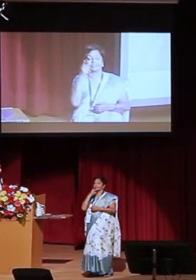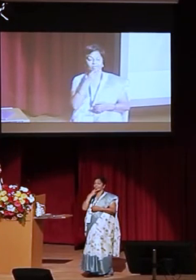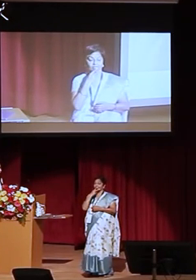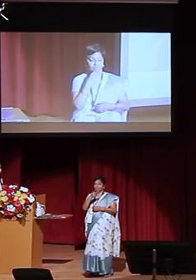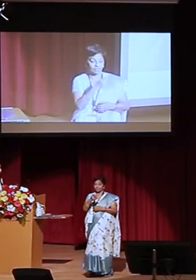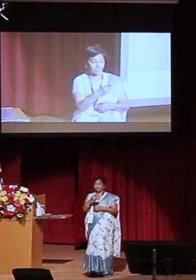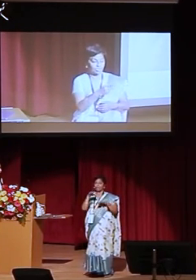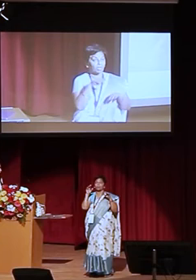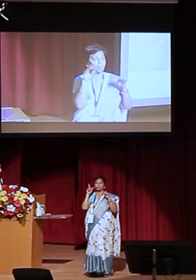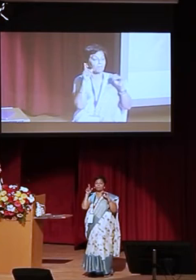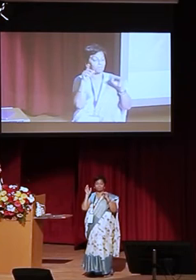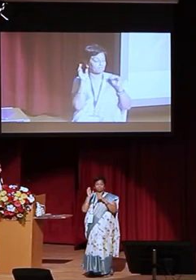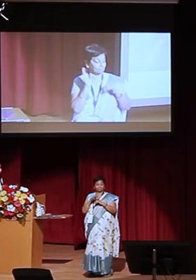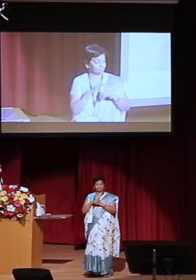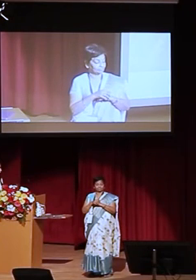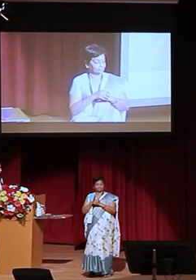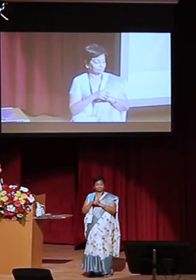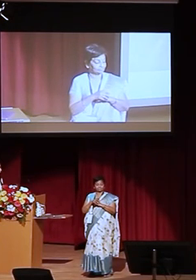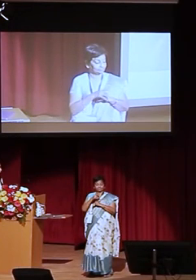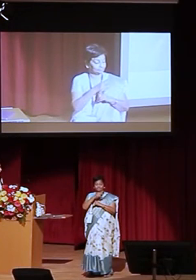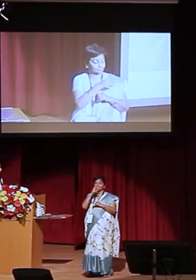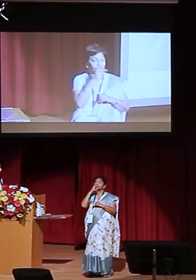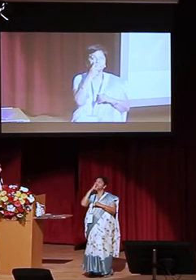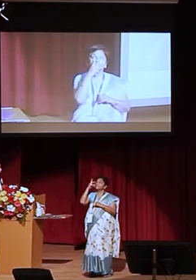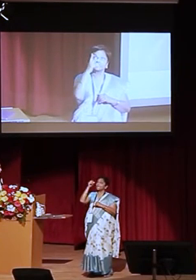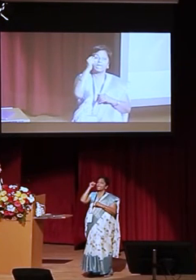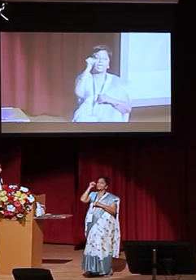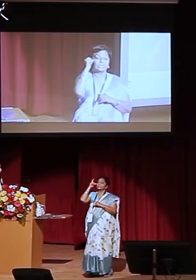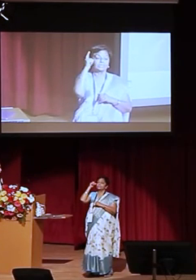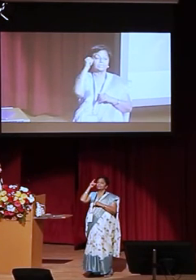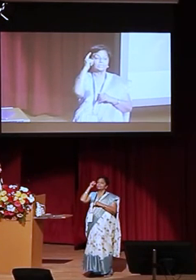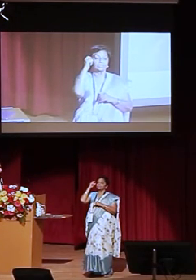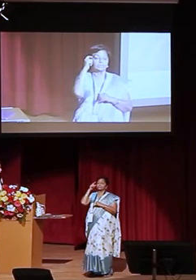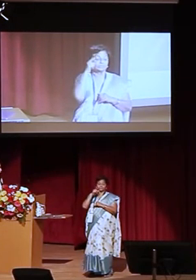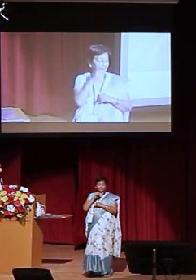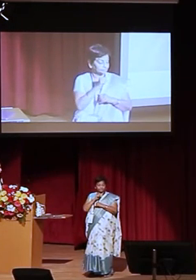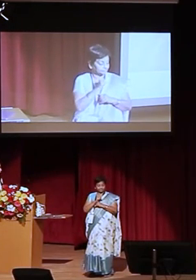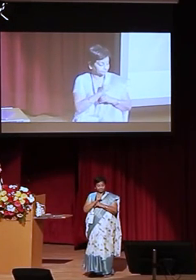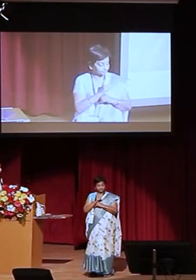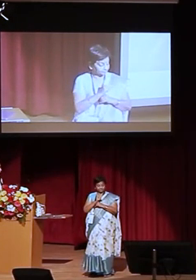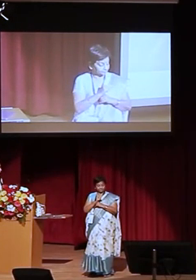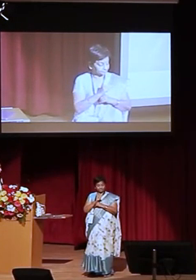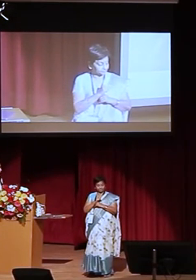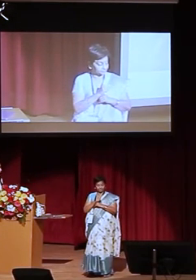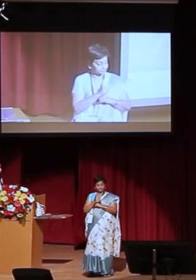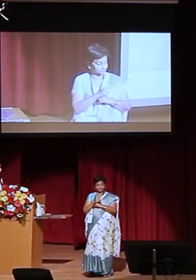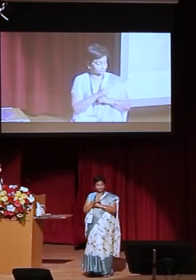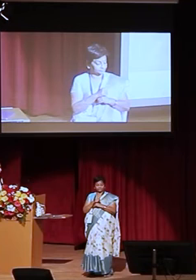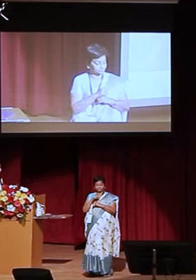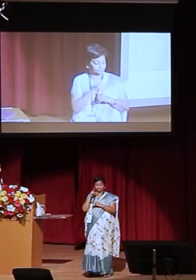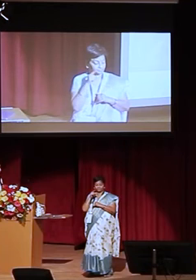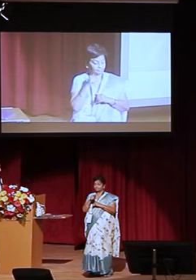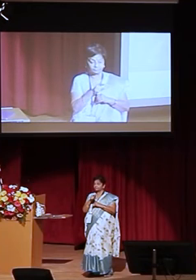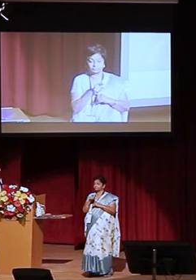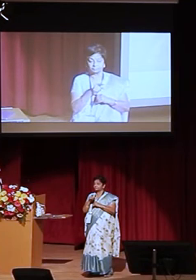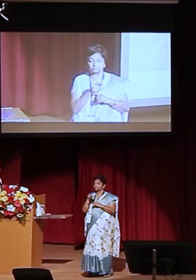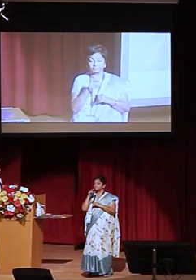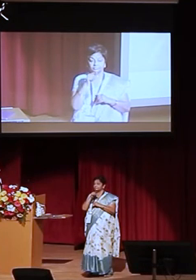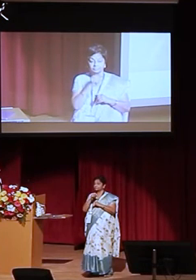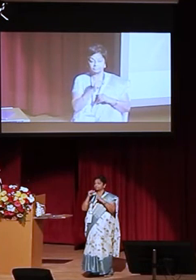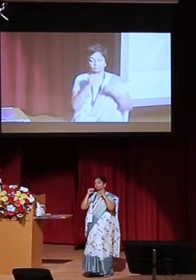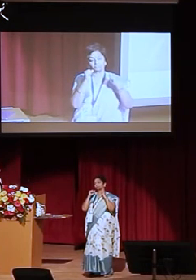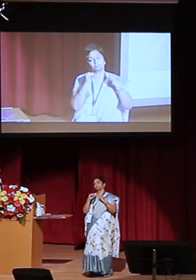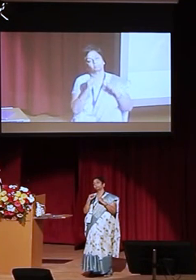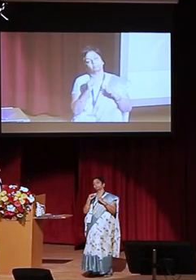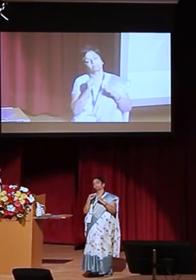blind person says, "I can just about understand a drawing of a man standing, but not when someone is